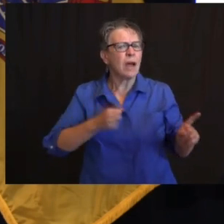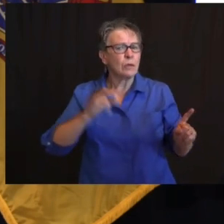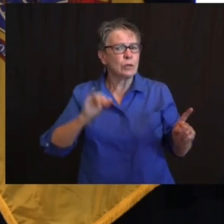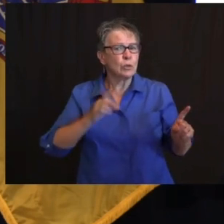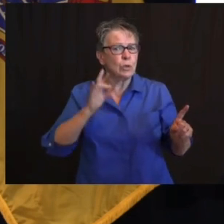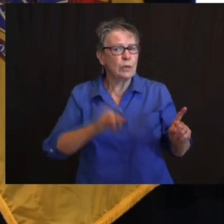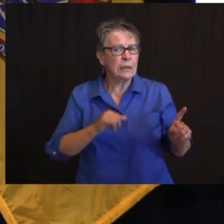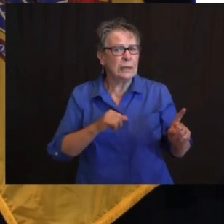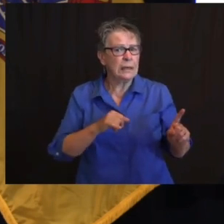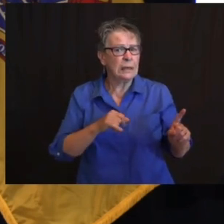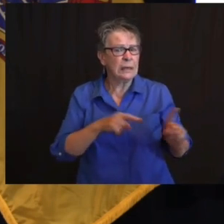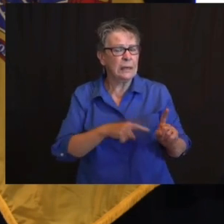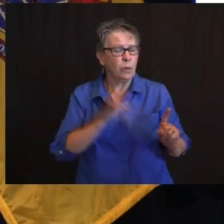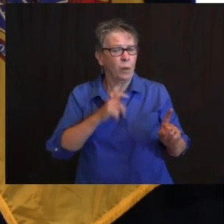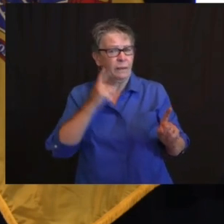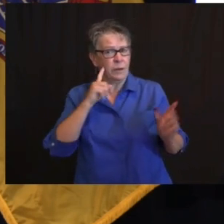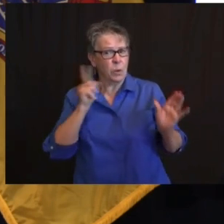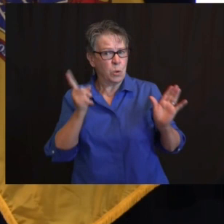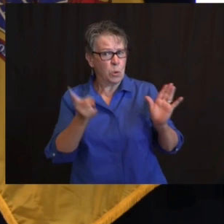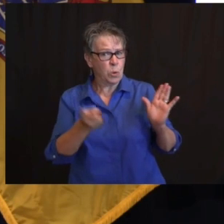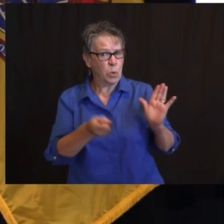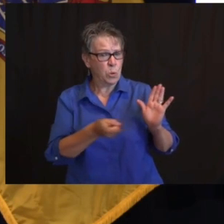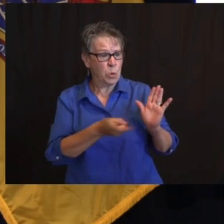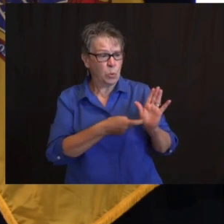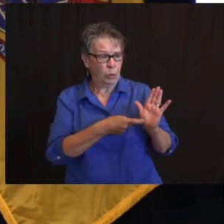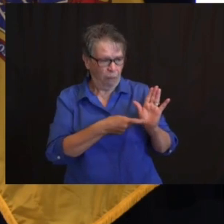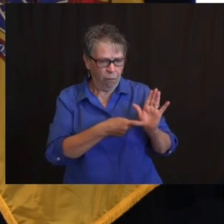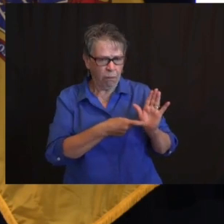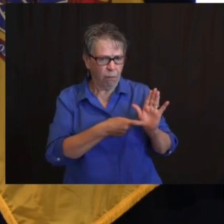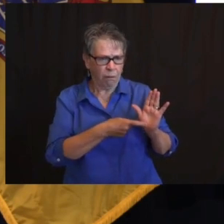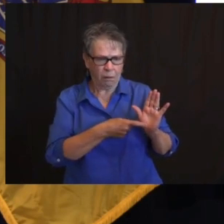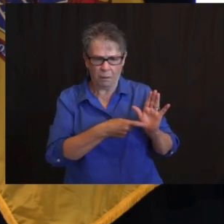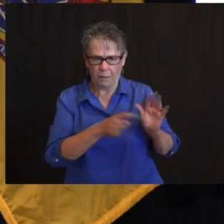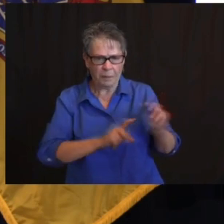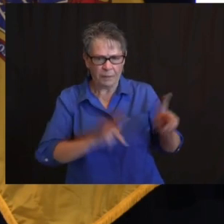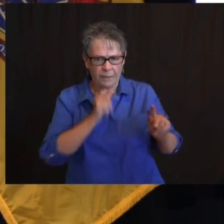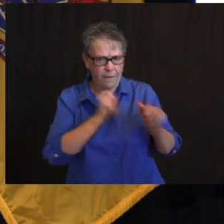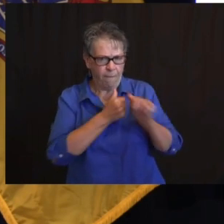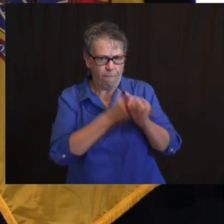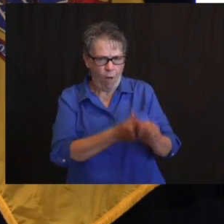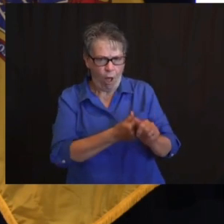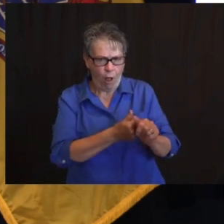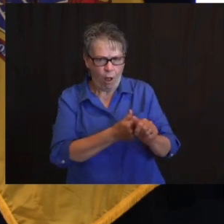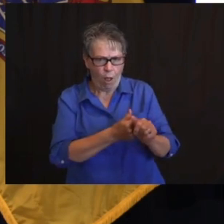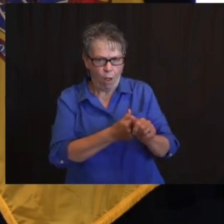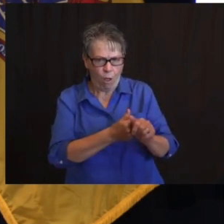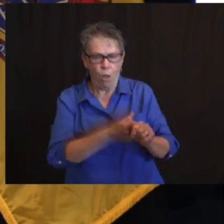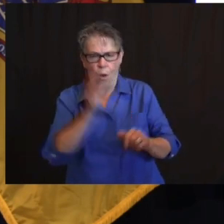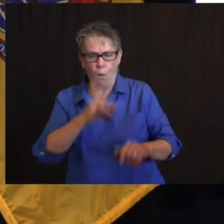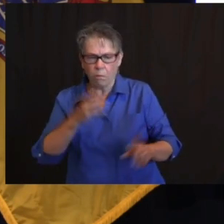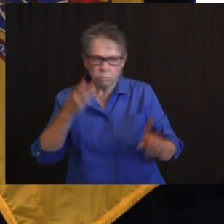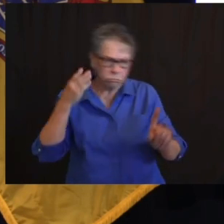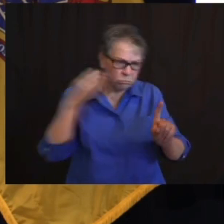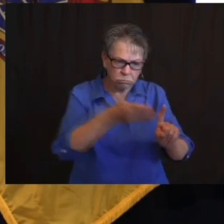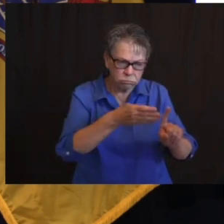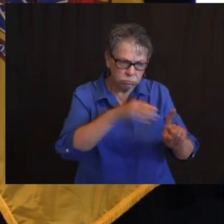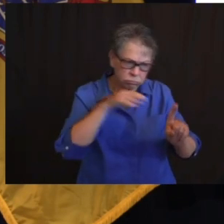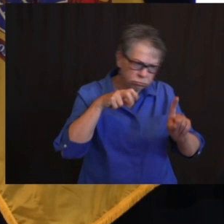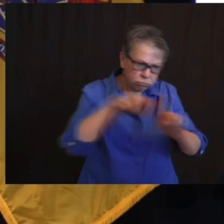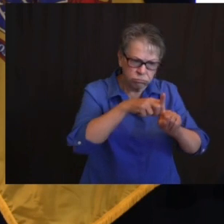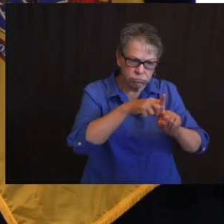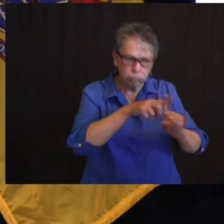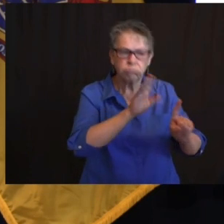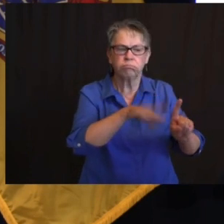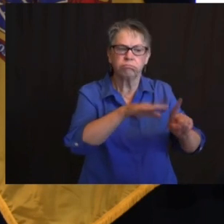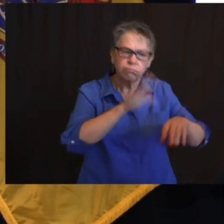that directly. But again, folks, it is do the right thing. That's not part of the advisory, but I want to repeat, please